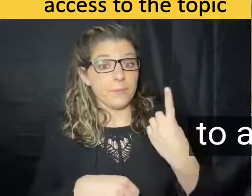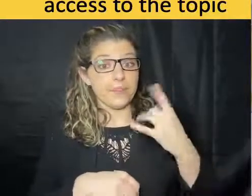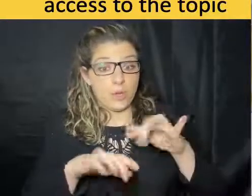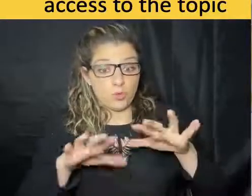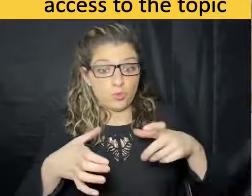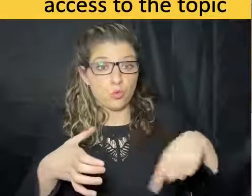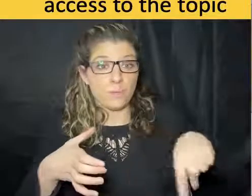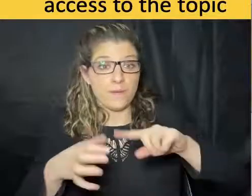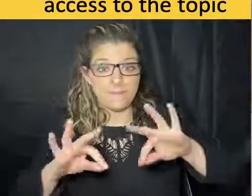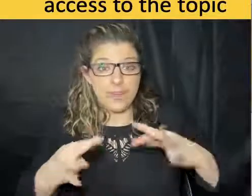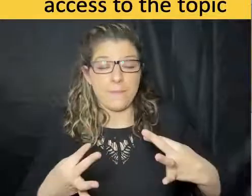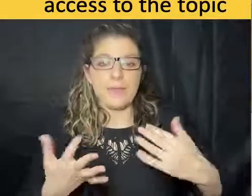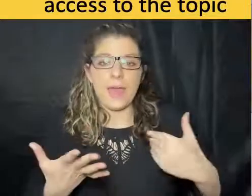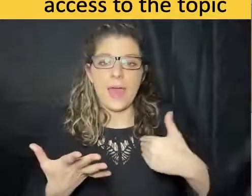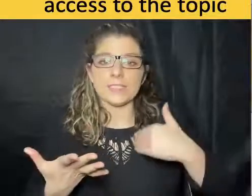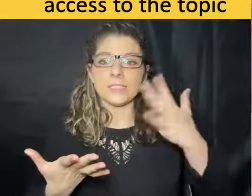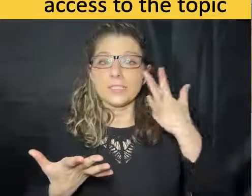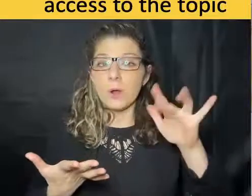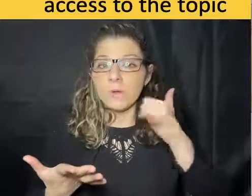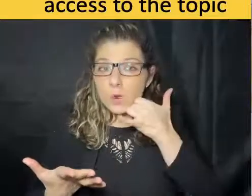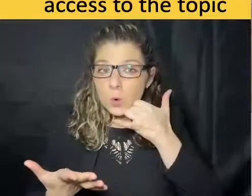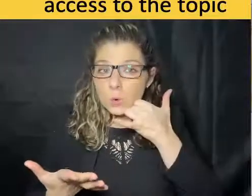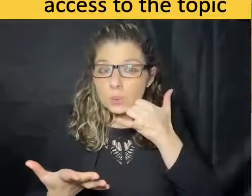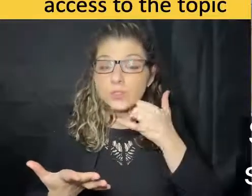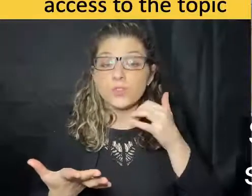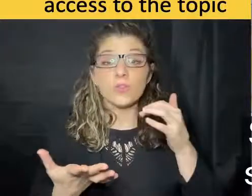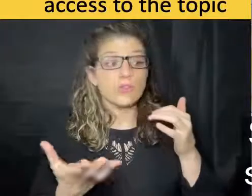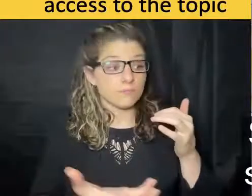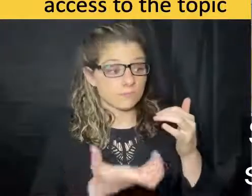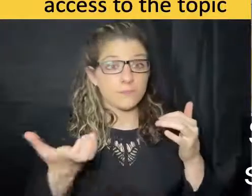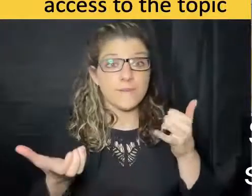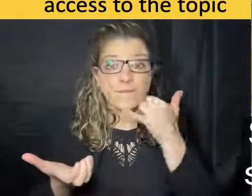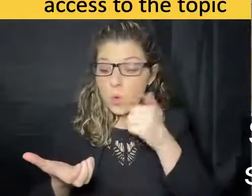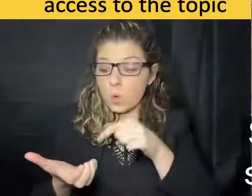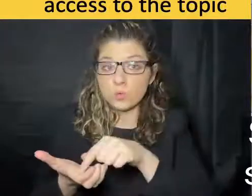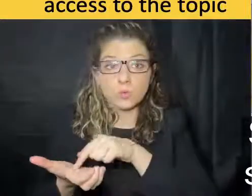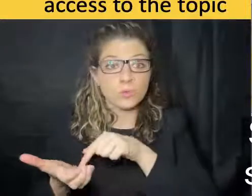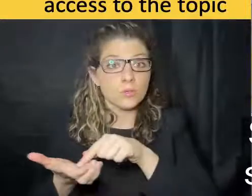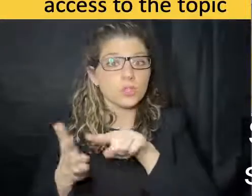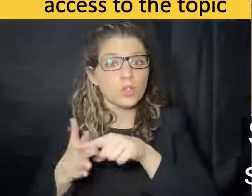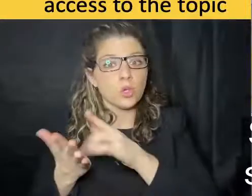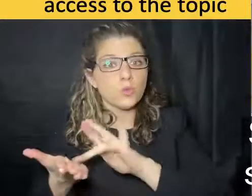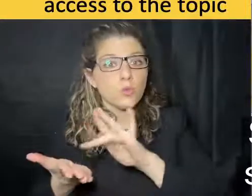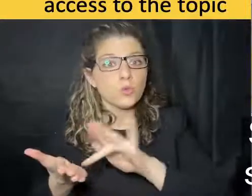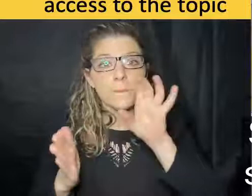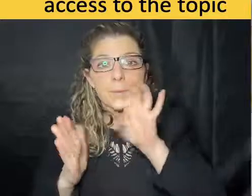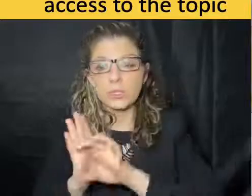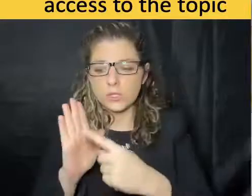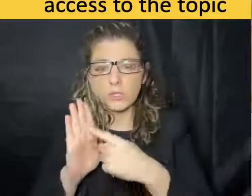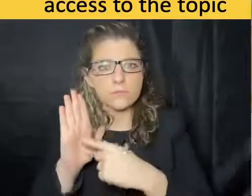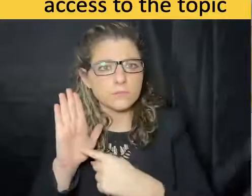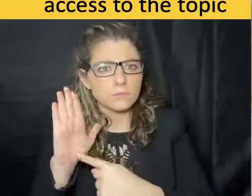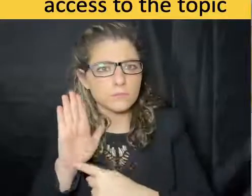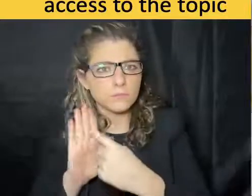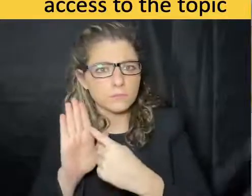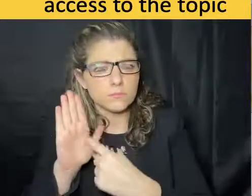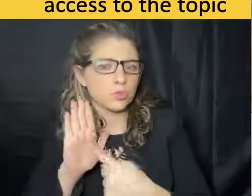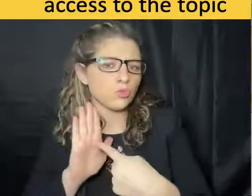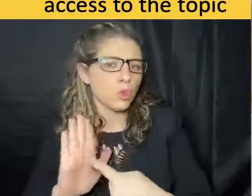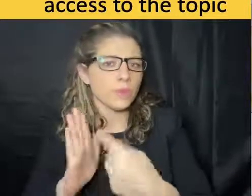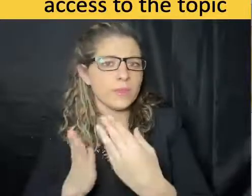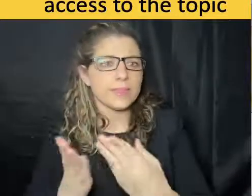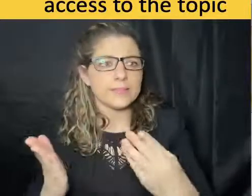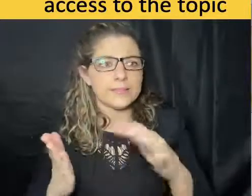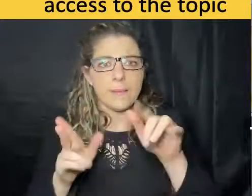that somebody in that group or that family has a smartphone. So you could also get out their smartphone and start scrolling through the pictures and